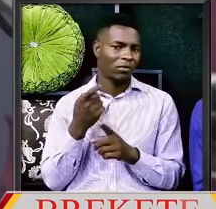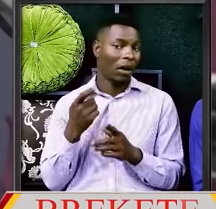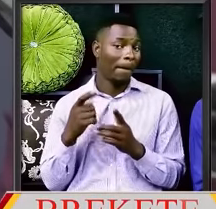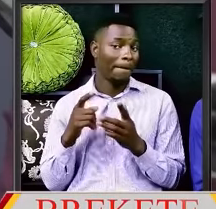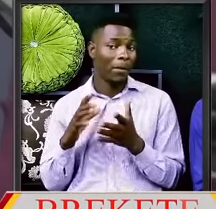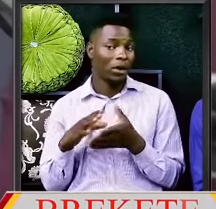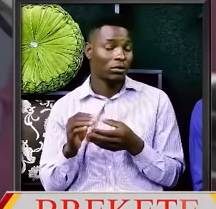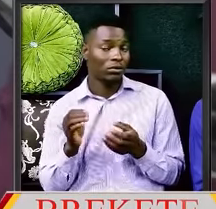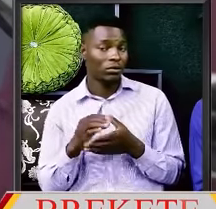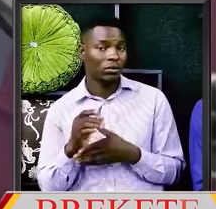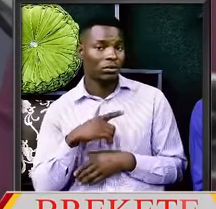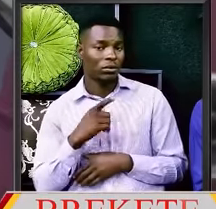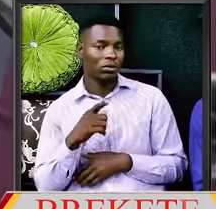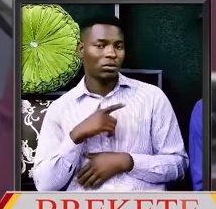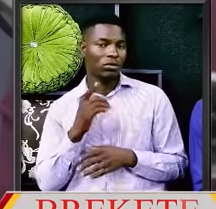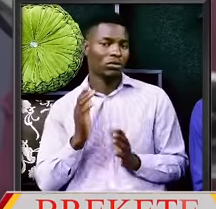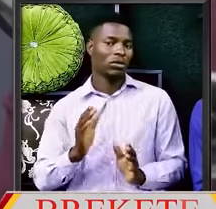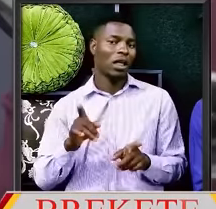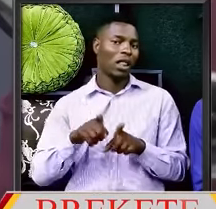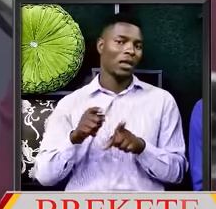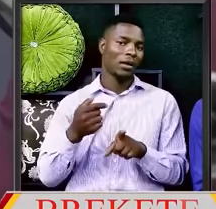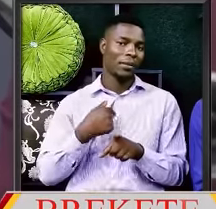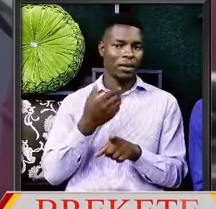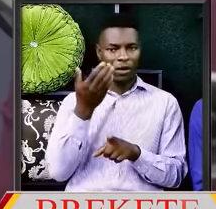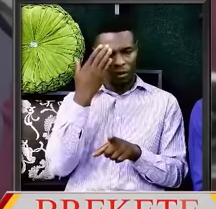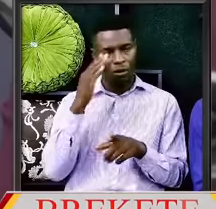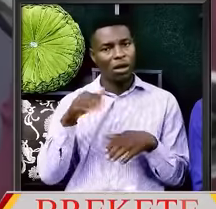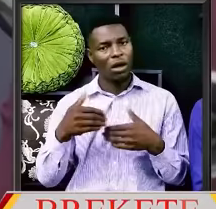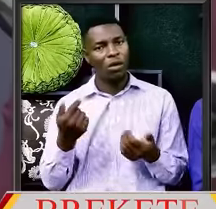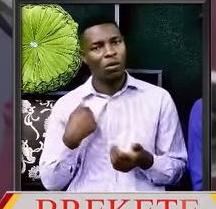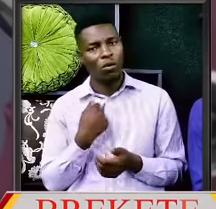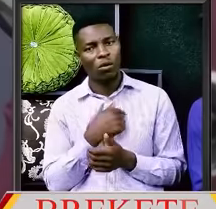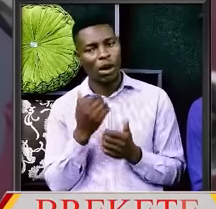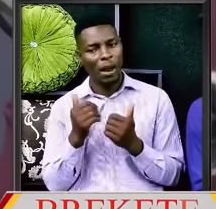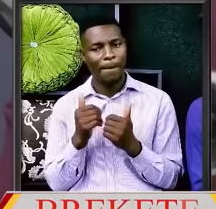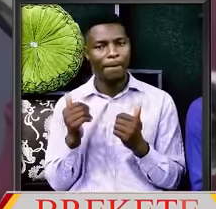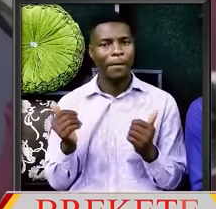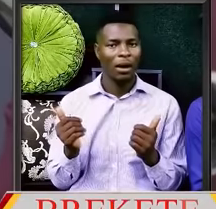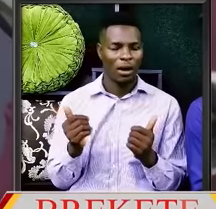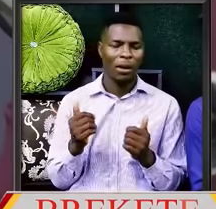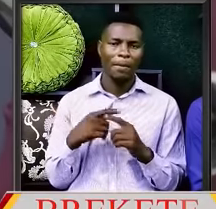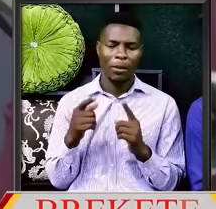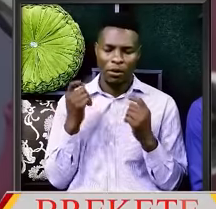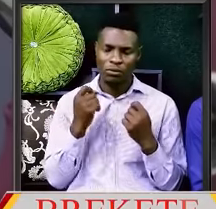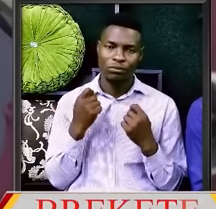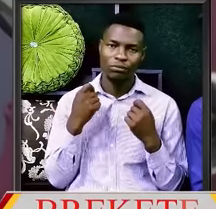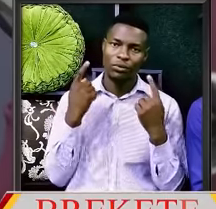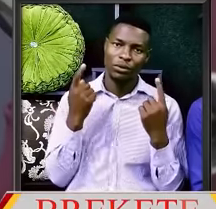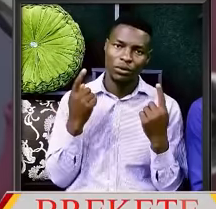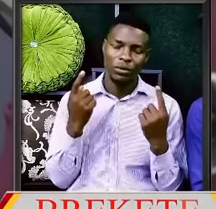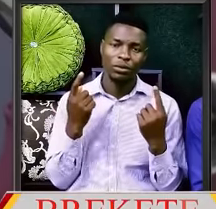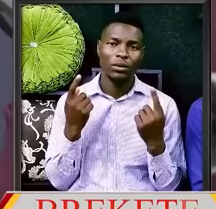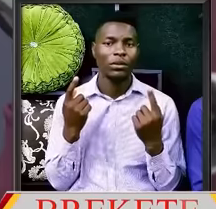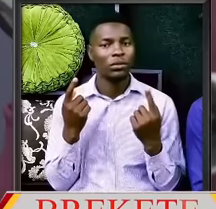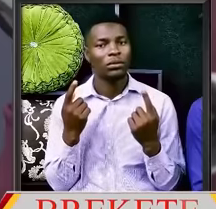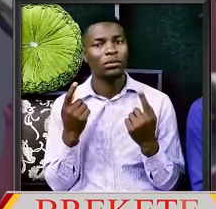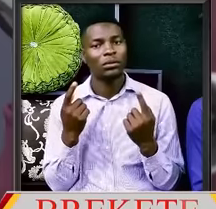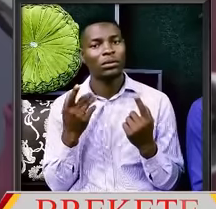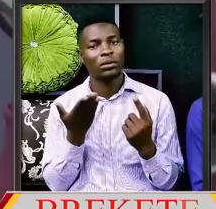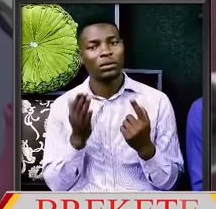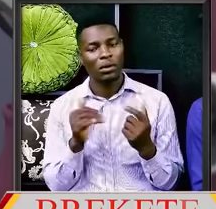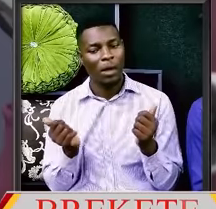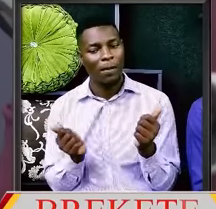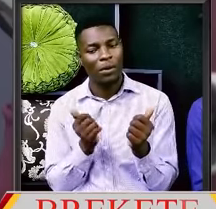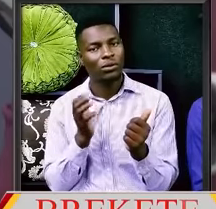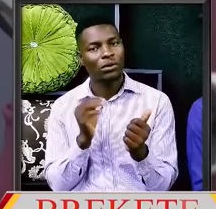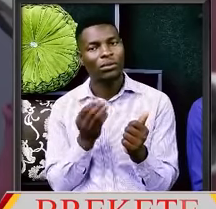430, Legosians like me, they go know how they wake up. 430, he don't get up. Then they pursue and they don't